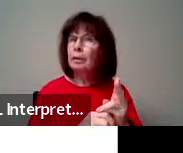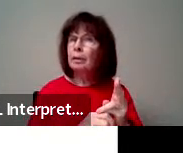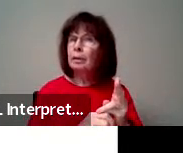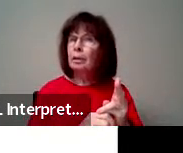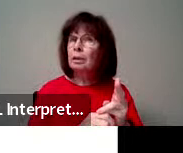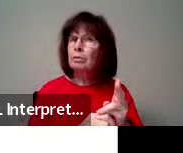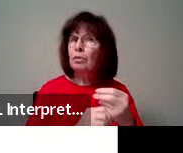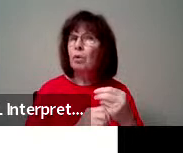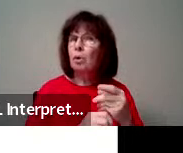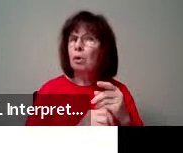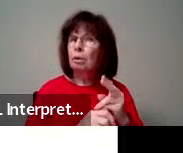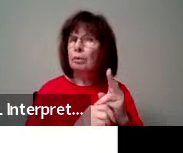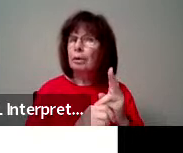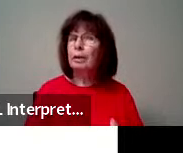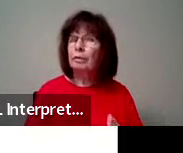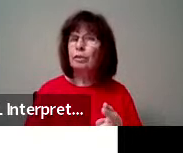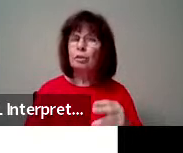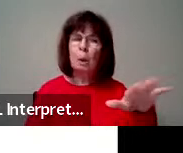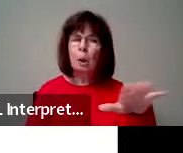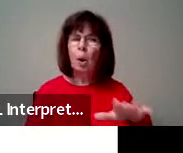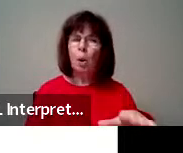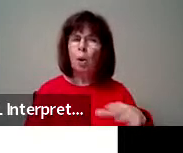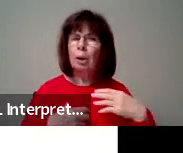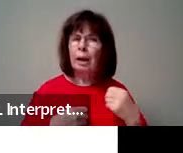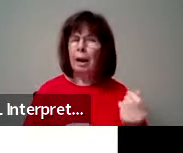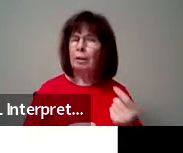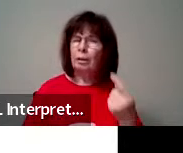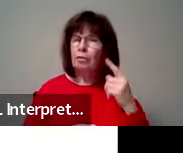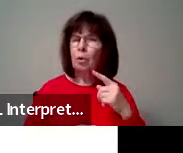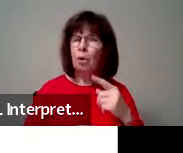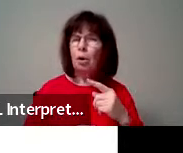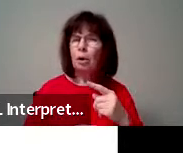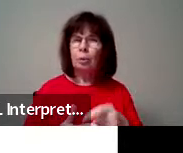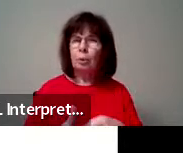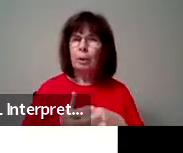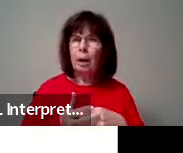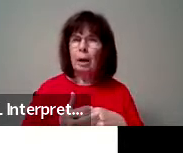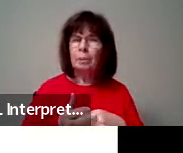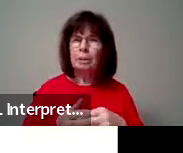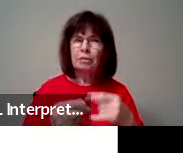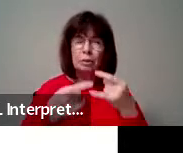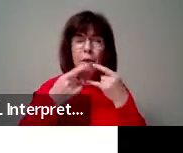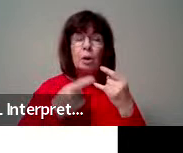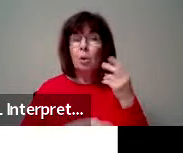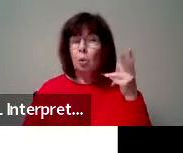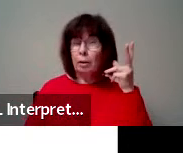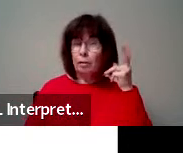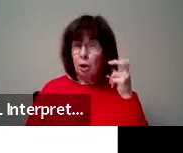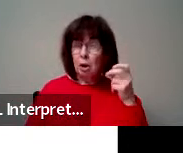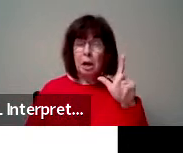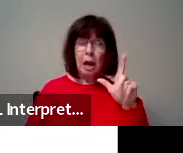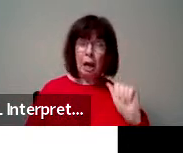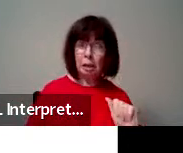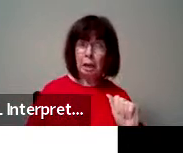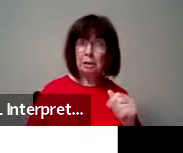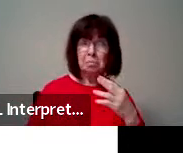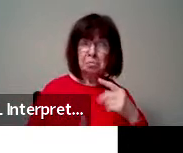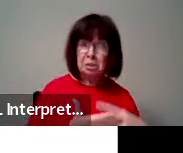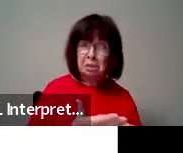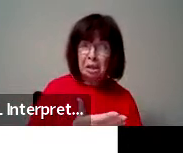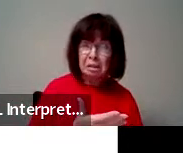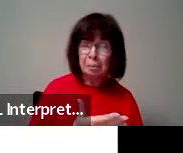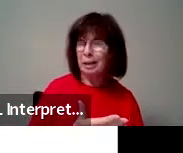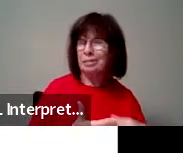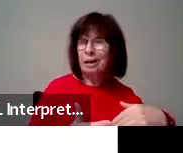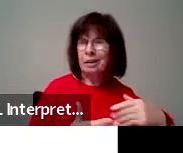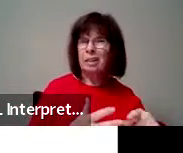mask requirements for schools or countywide. We've heard LA talk about it a little bit, but they haven't done it yet.